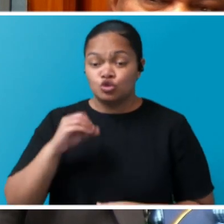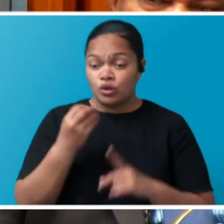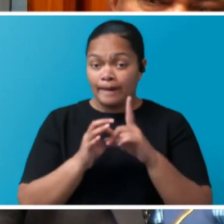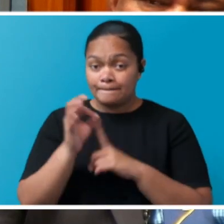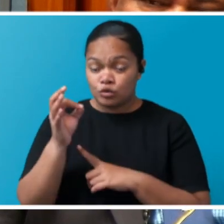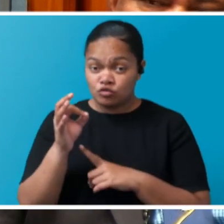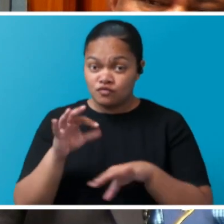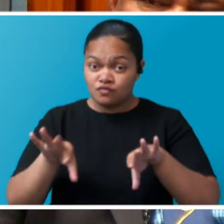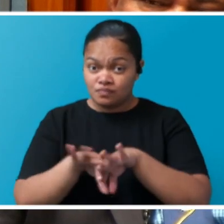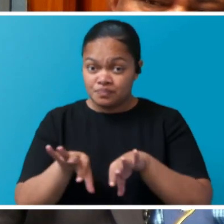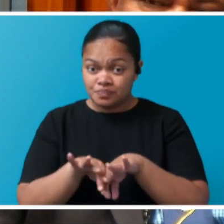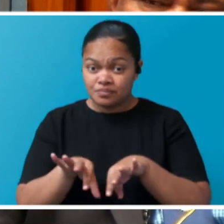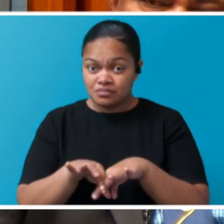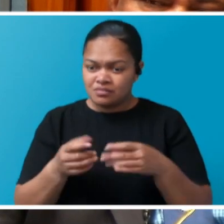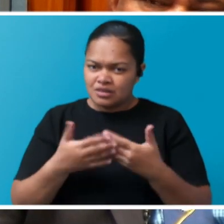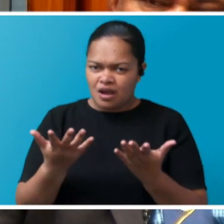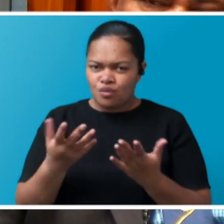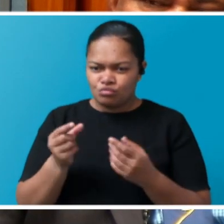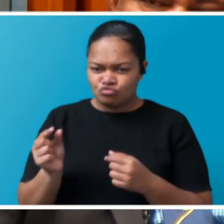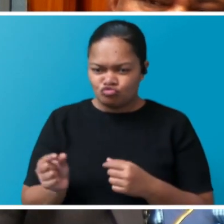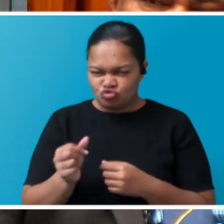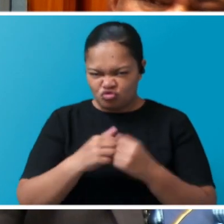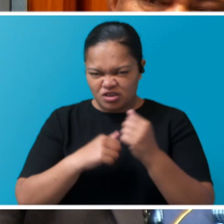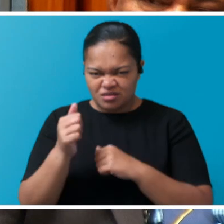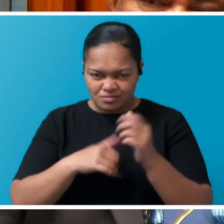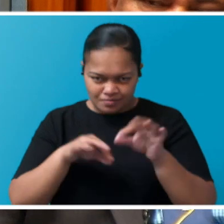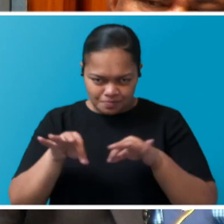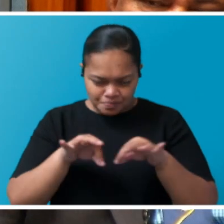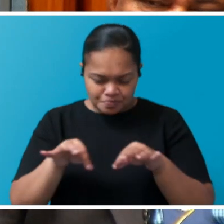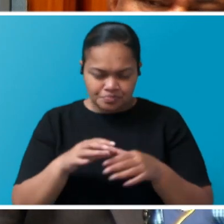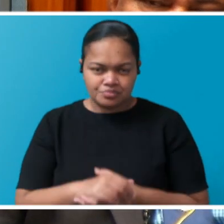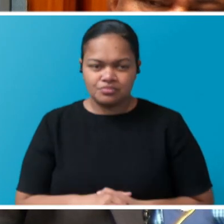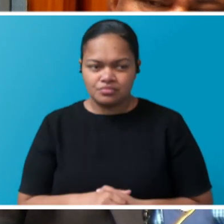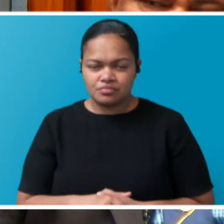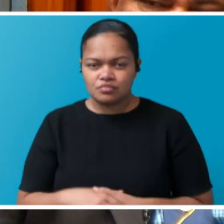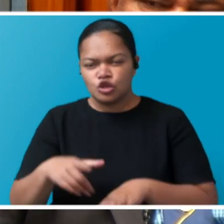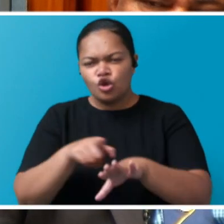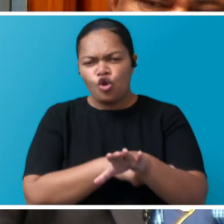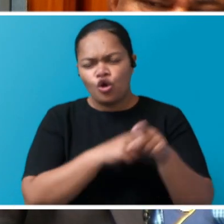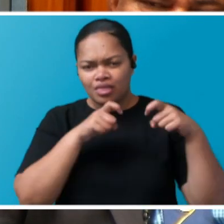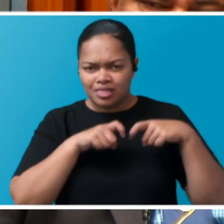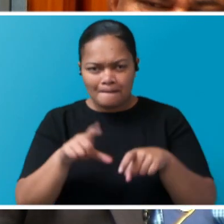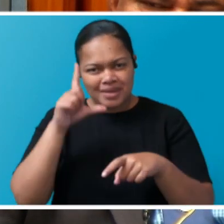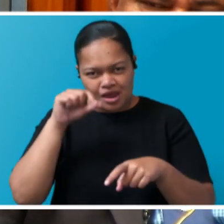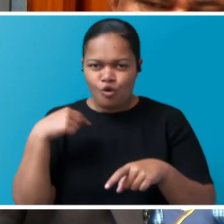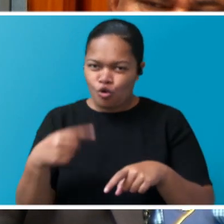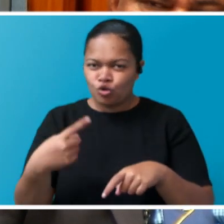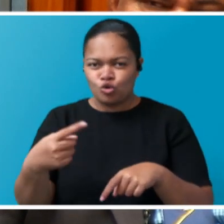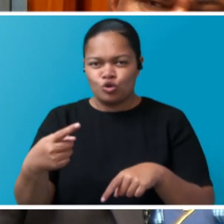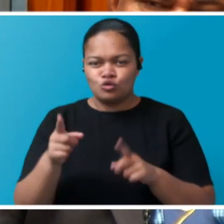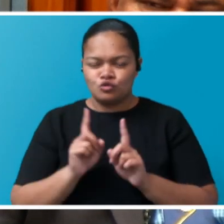The government partnership with international agencies has initiated a long-term strategy. That is one,